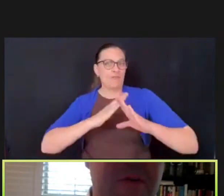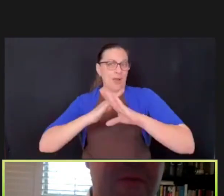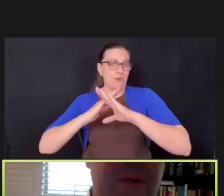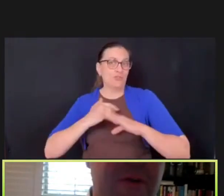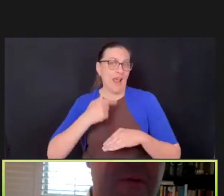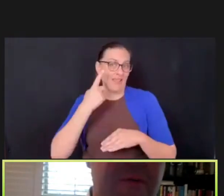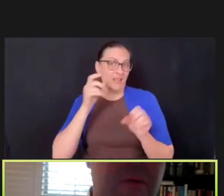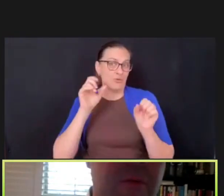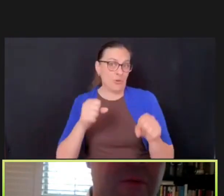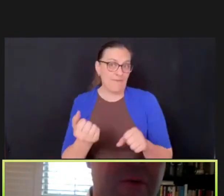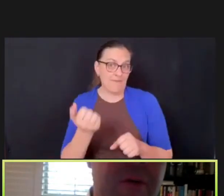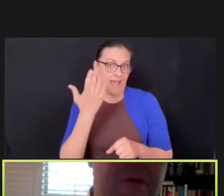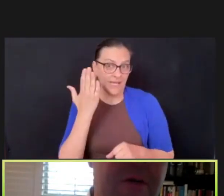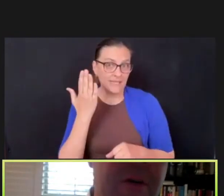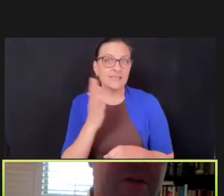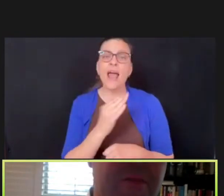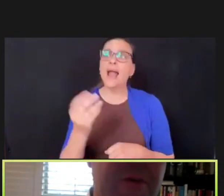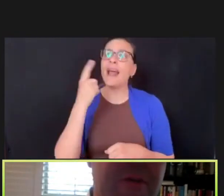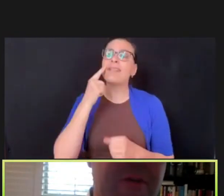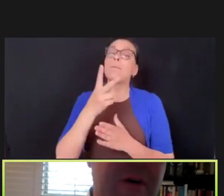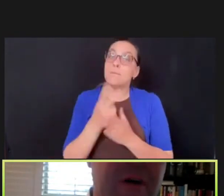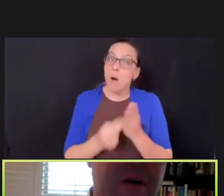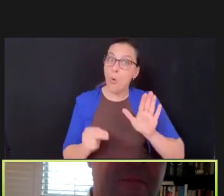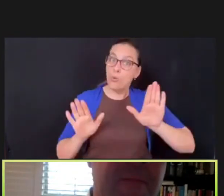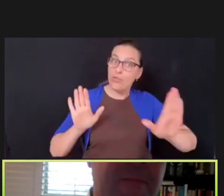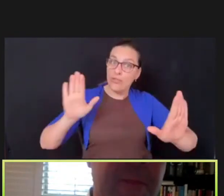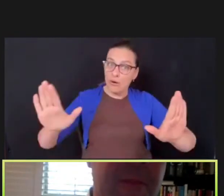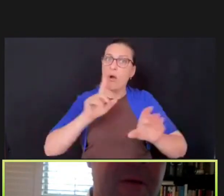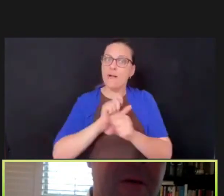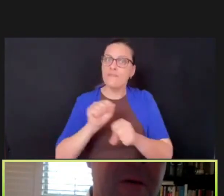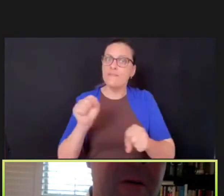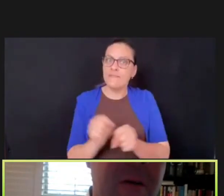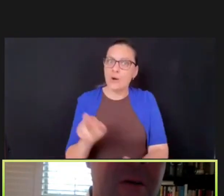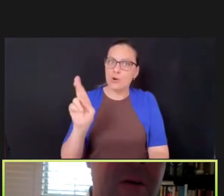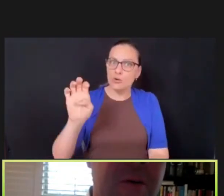think, both really real, and they're both, I